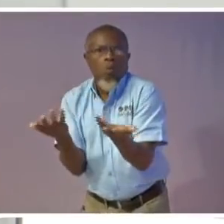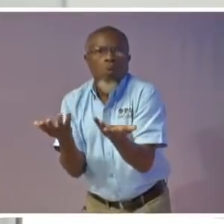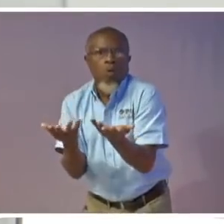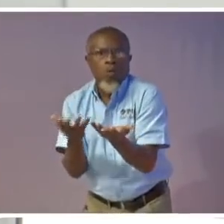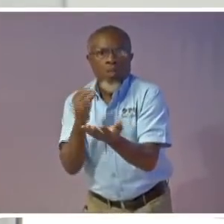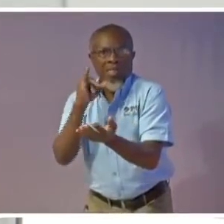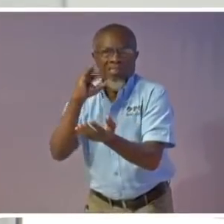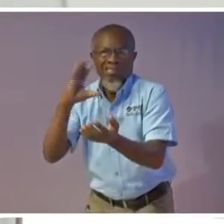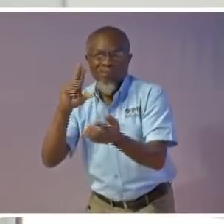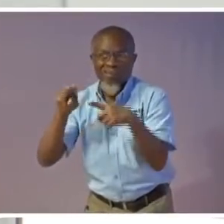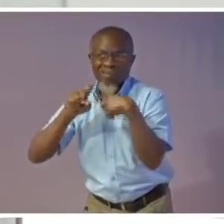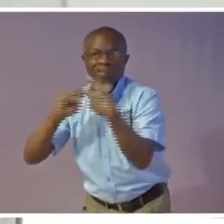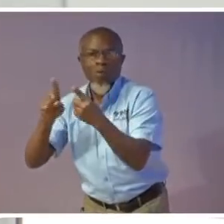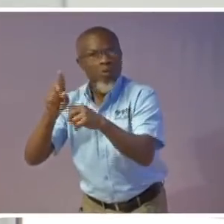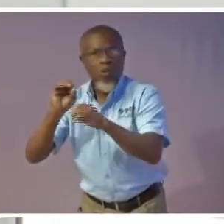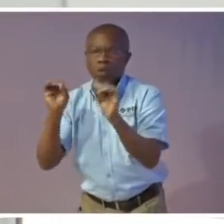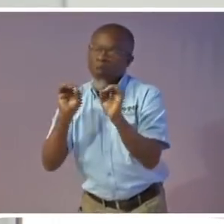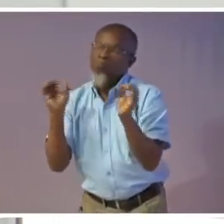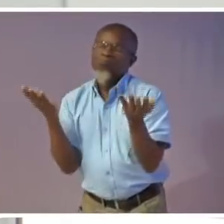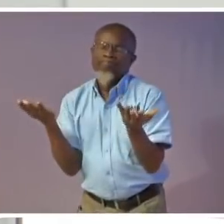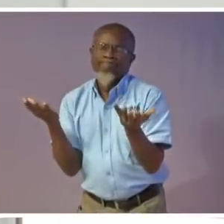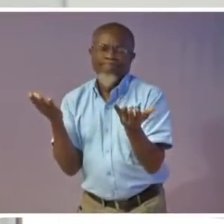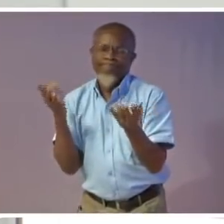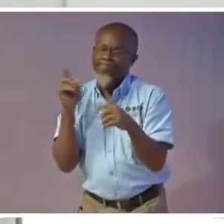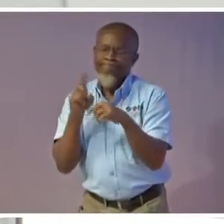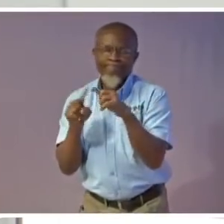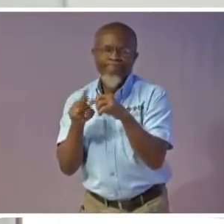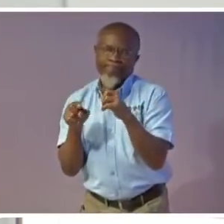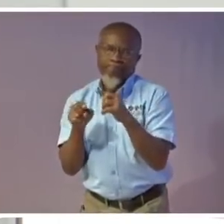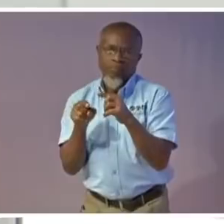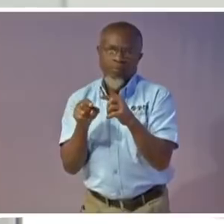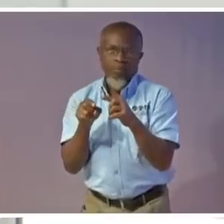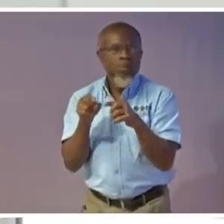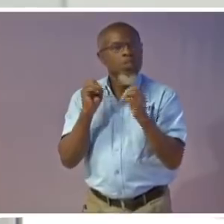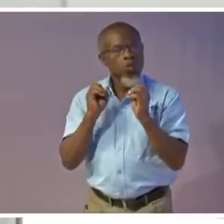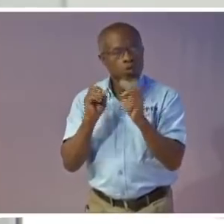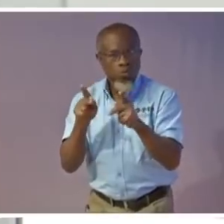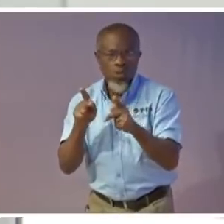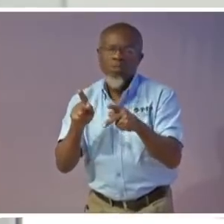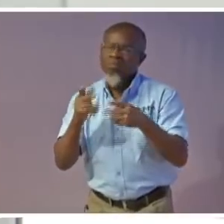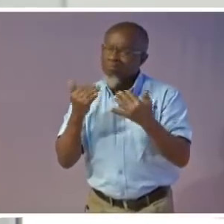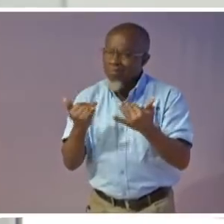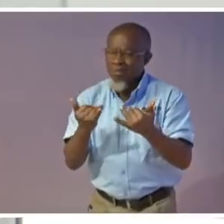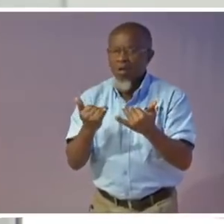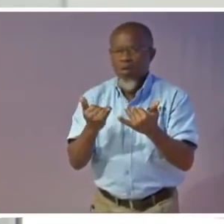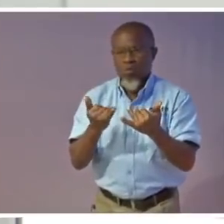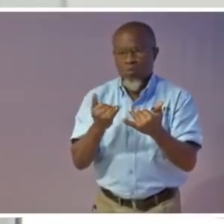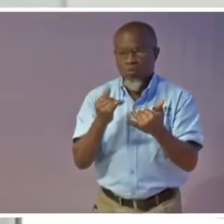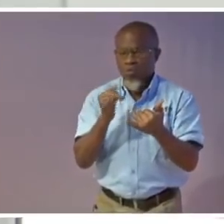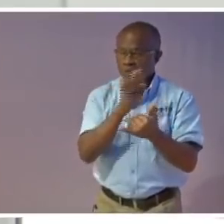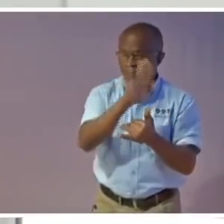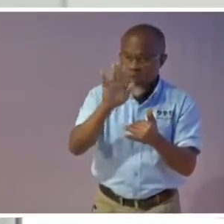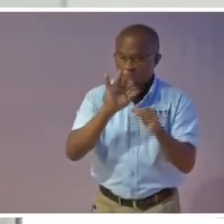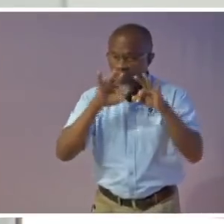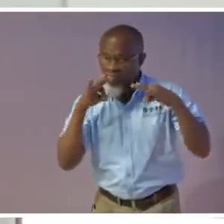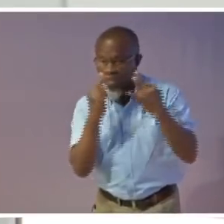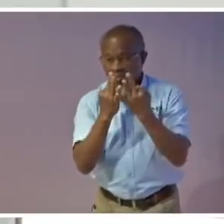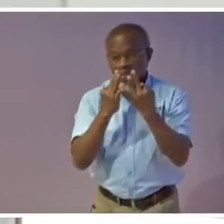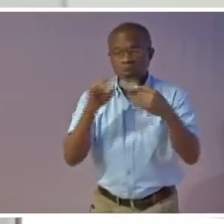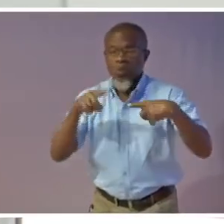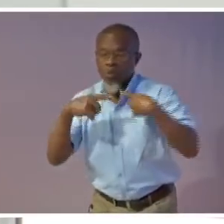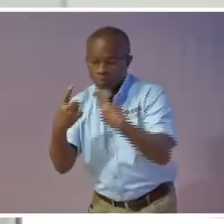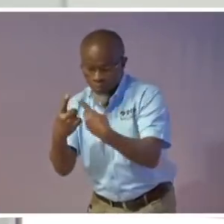chance that you or your relatives have with respect to treatment for COVID-19.